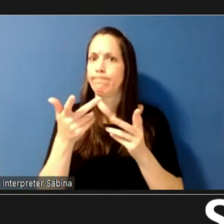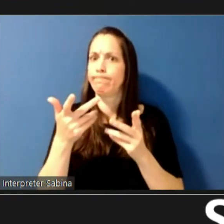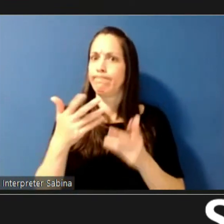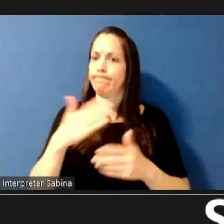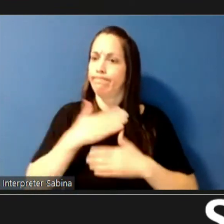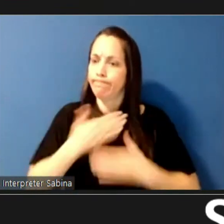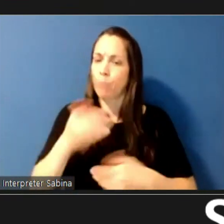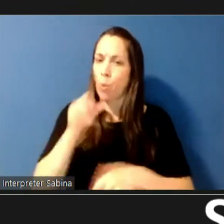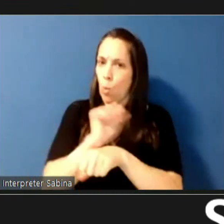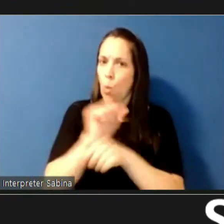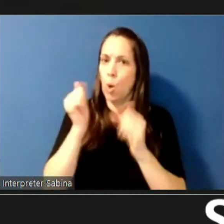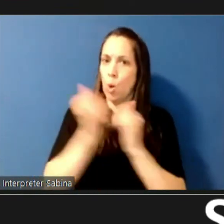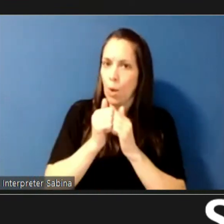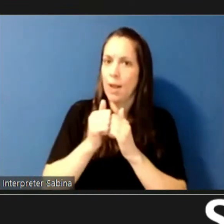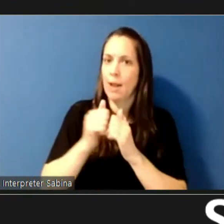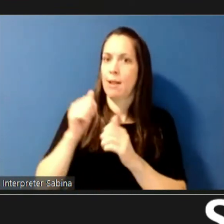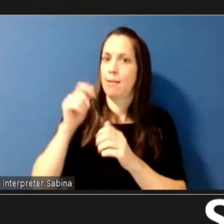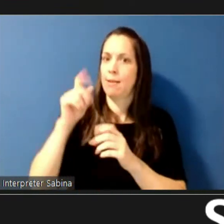be implemented.